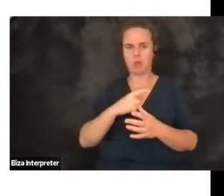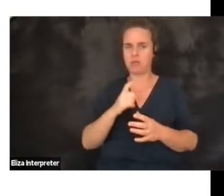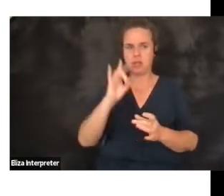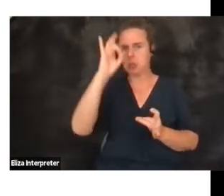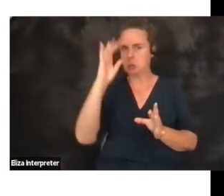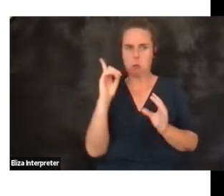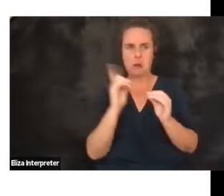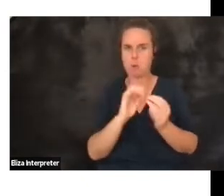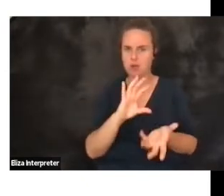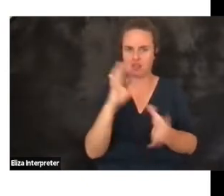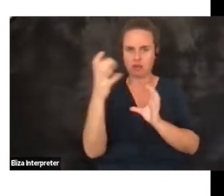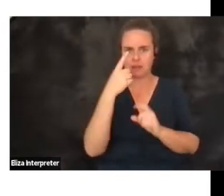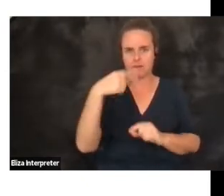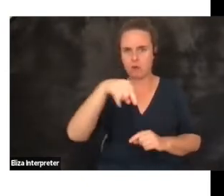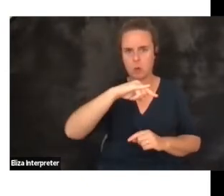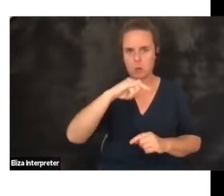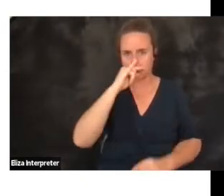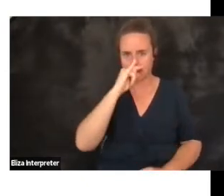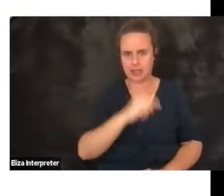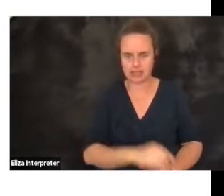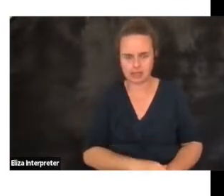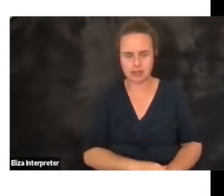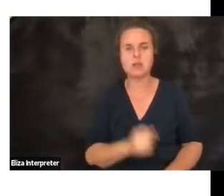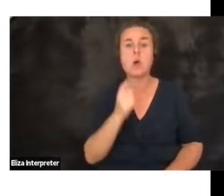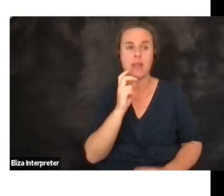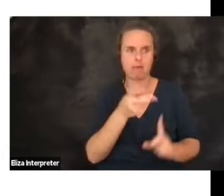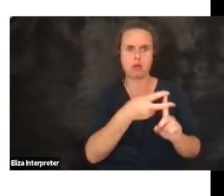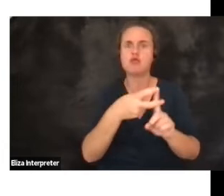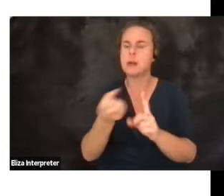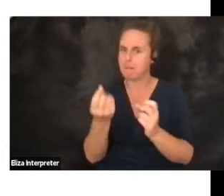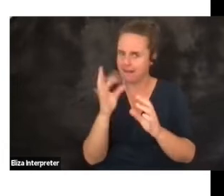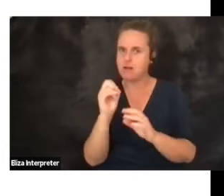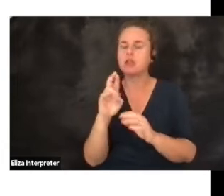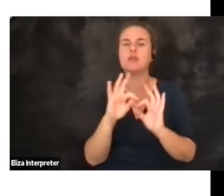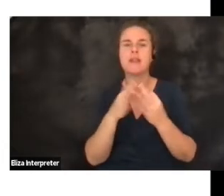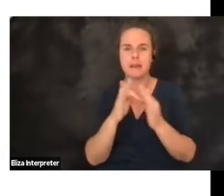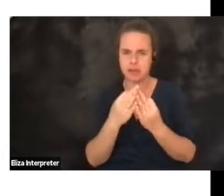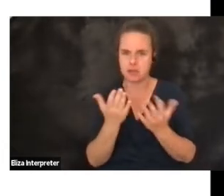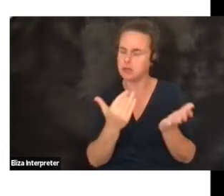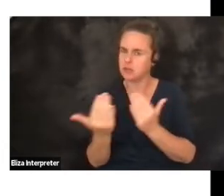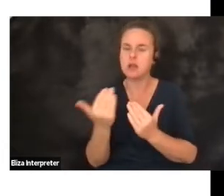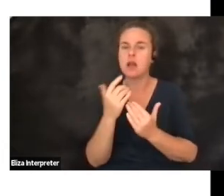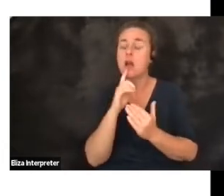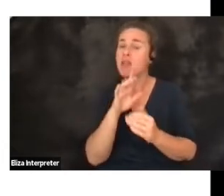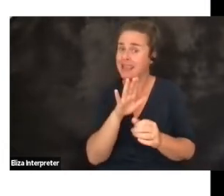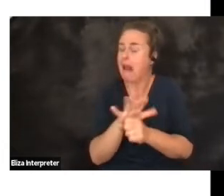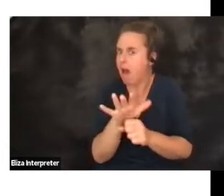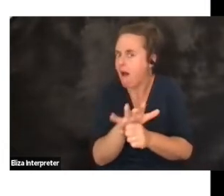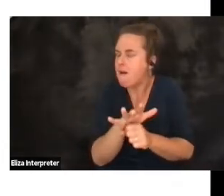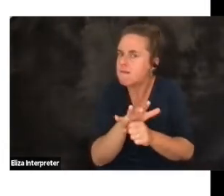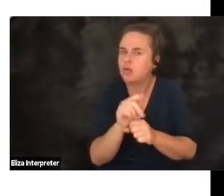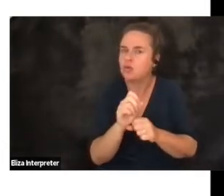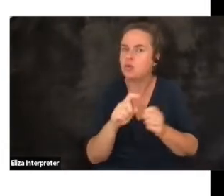those children. And so they recruited lots of foster families, enough foster families, in fact, that they were able to